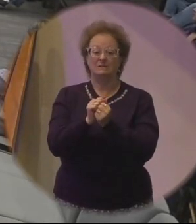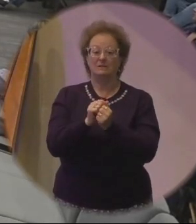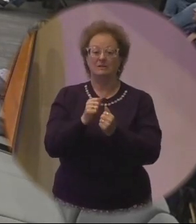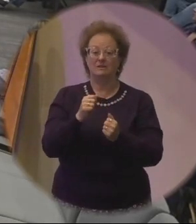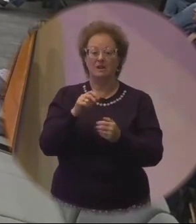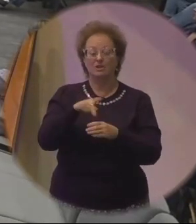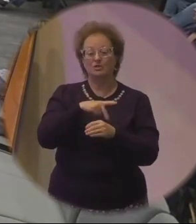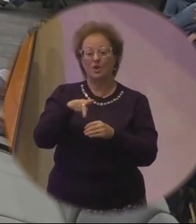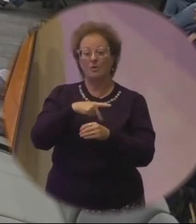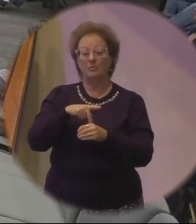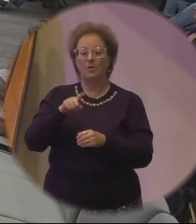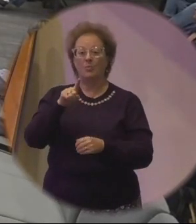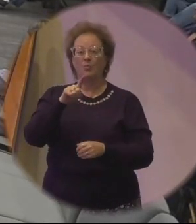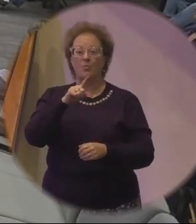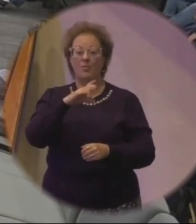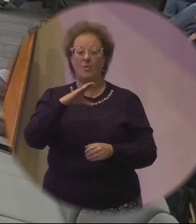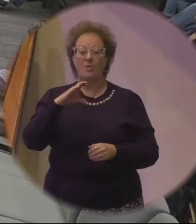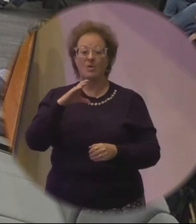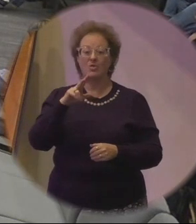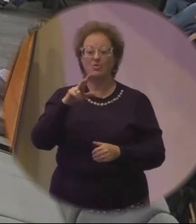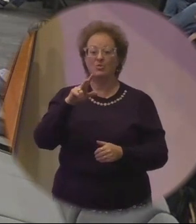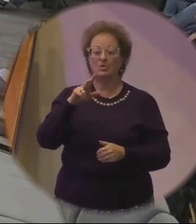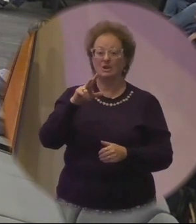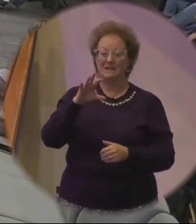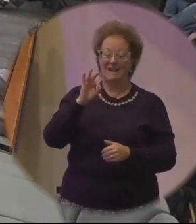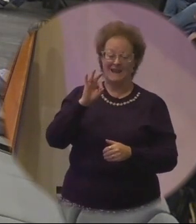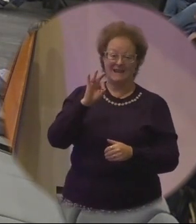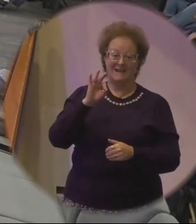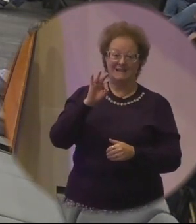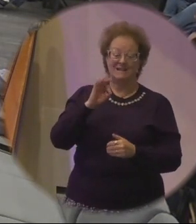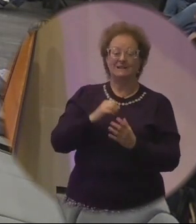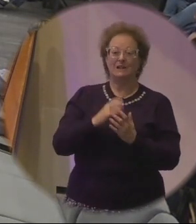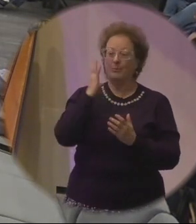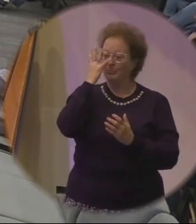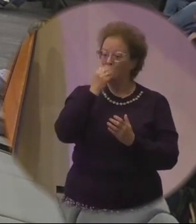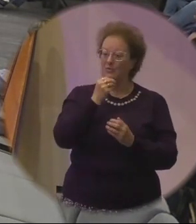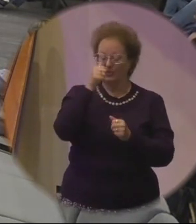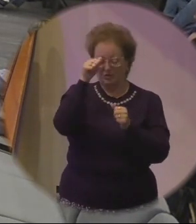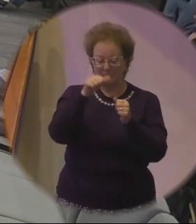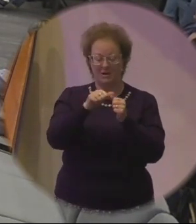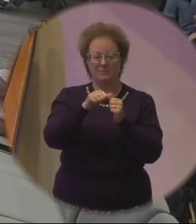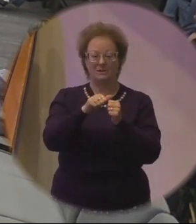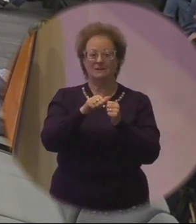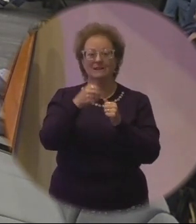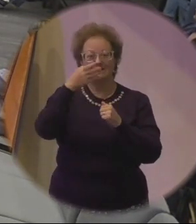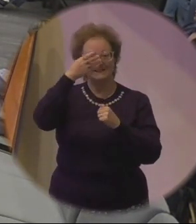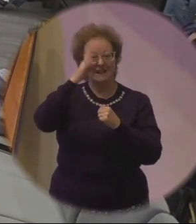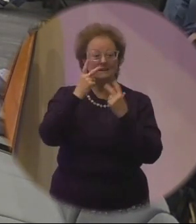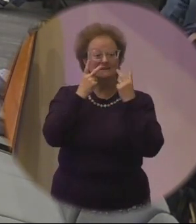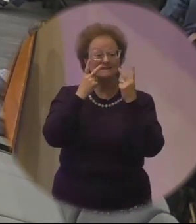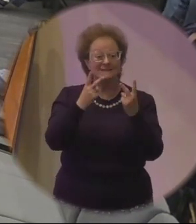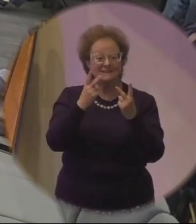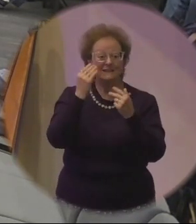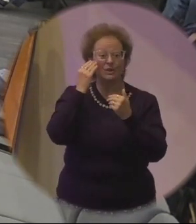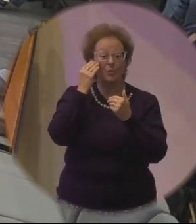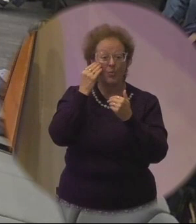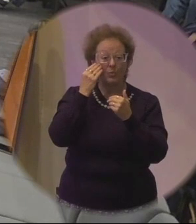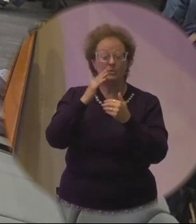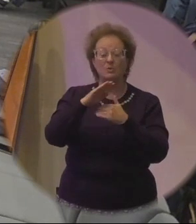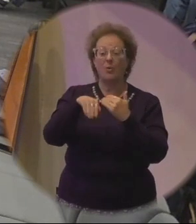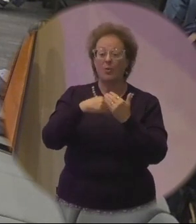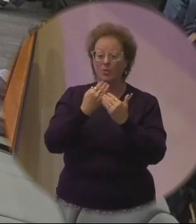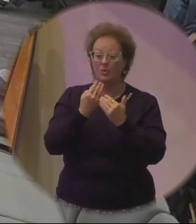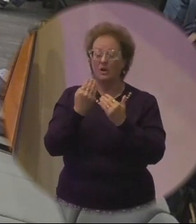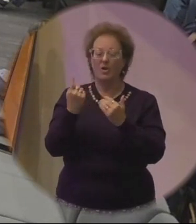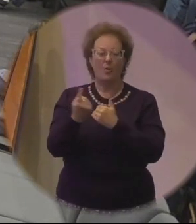many of you are familiar with that psalm, but I want to share some of the verses because they're just a beautiful reminder of the fact that God sees and knows all, and